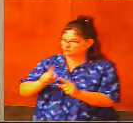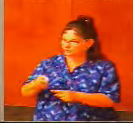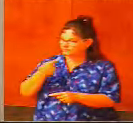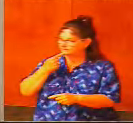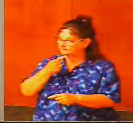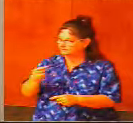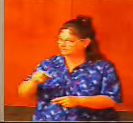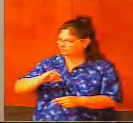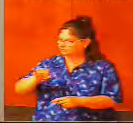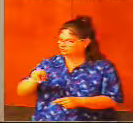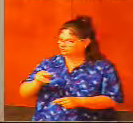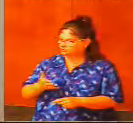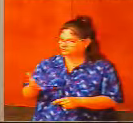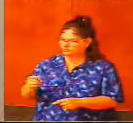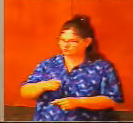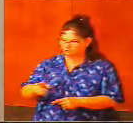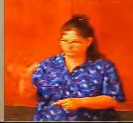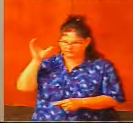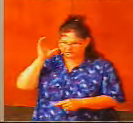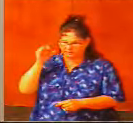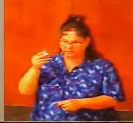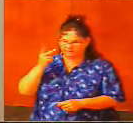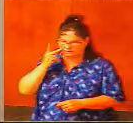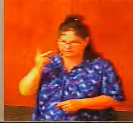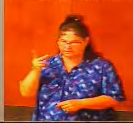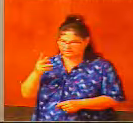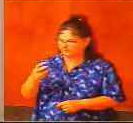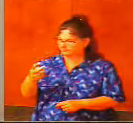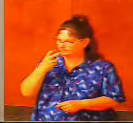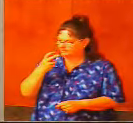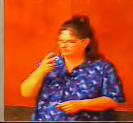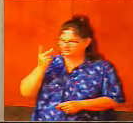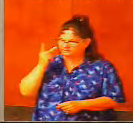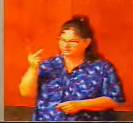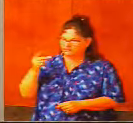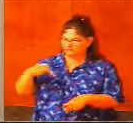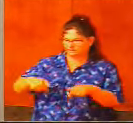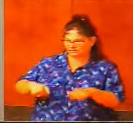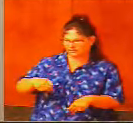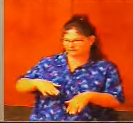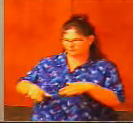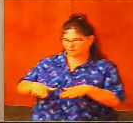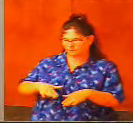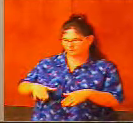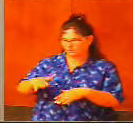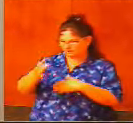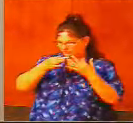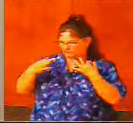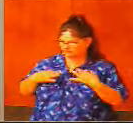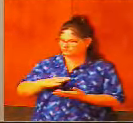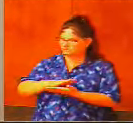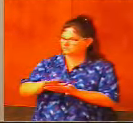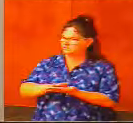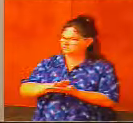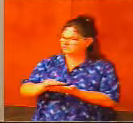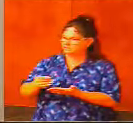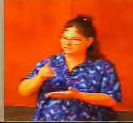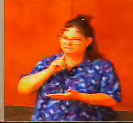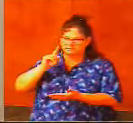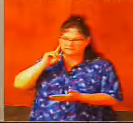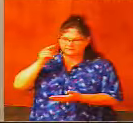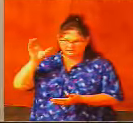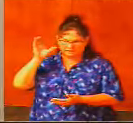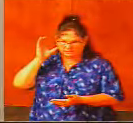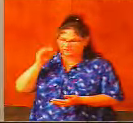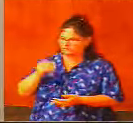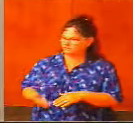tell John the things which you hear and see. The blind see and the lame walk. The lepers are cleansed and the deaf hear. The